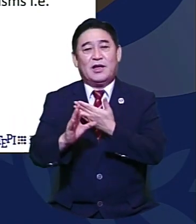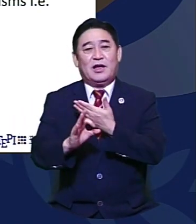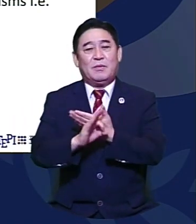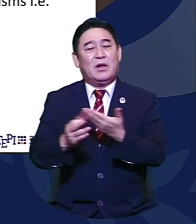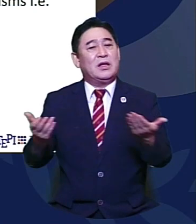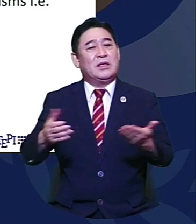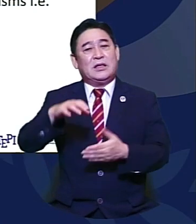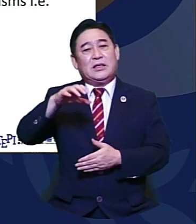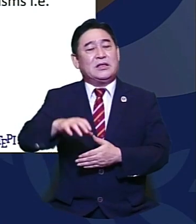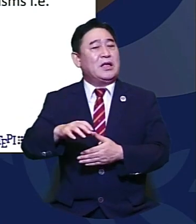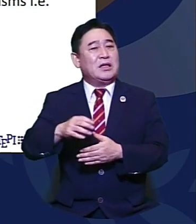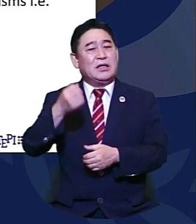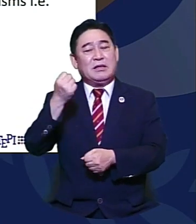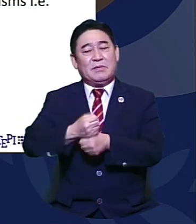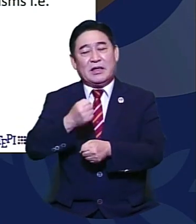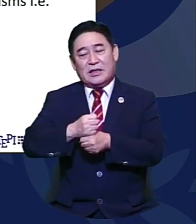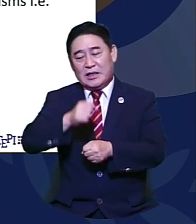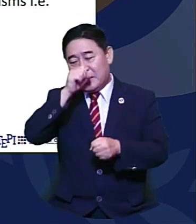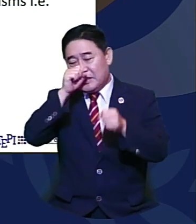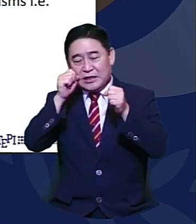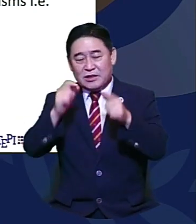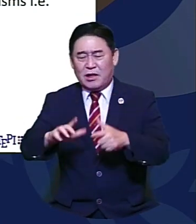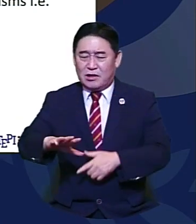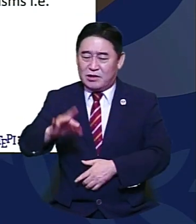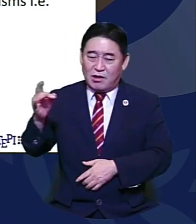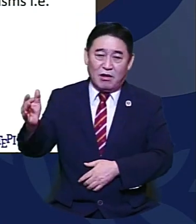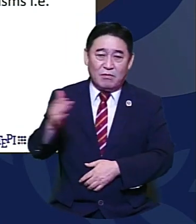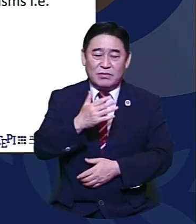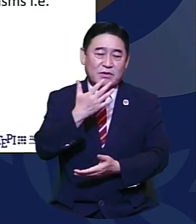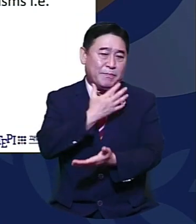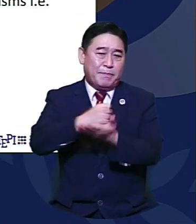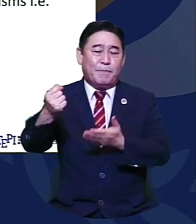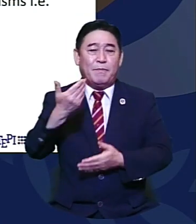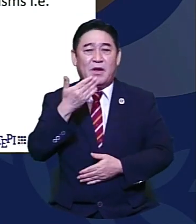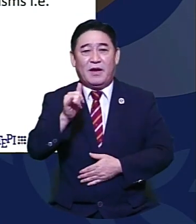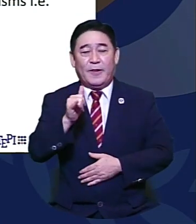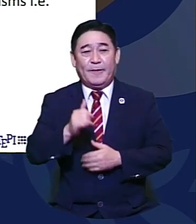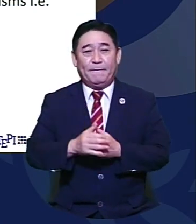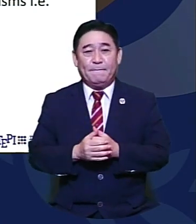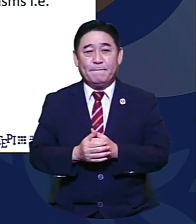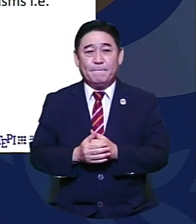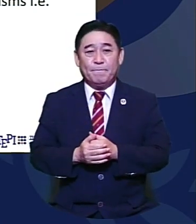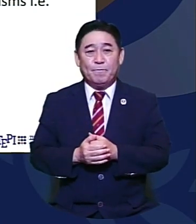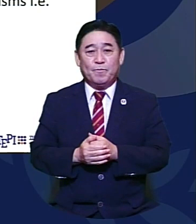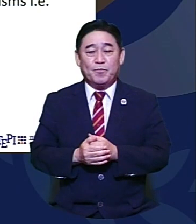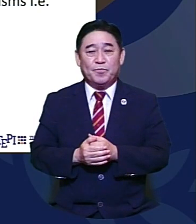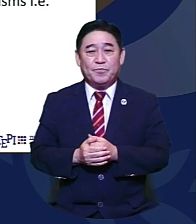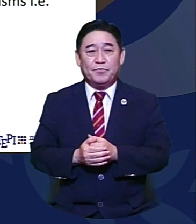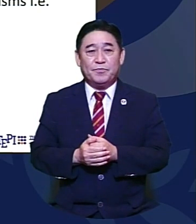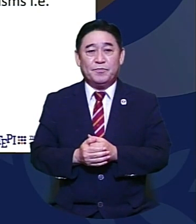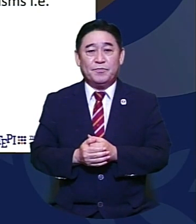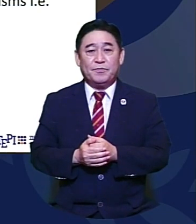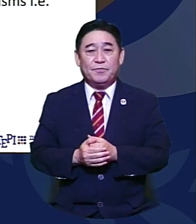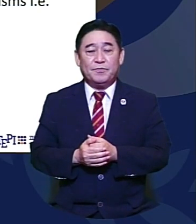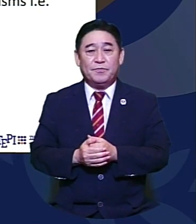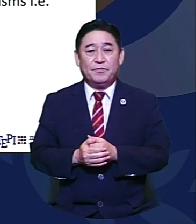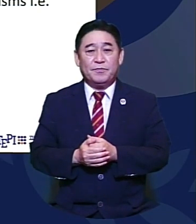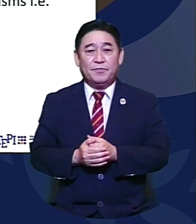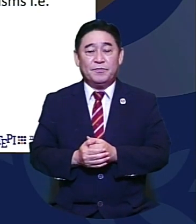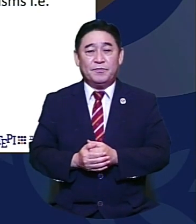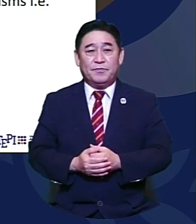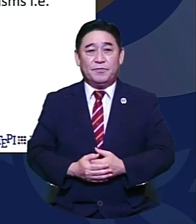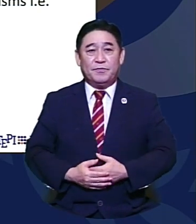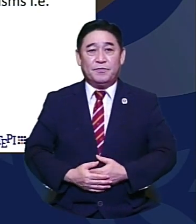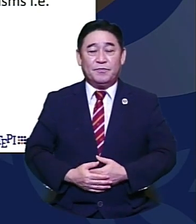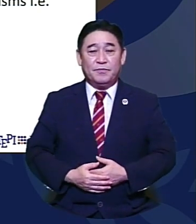kind of the stage to the developing countries. So it will create